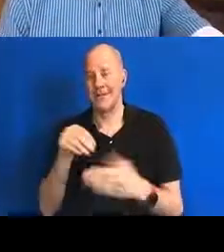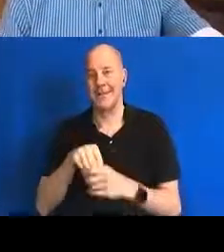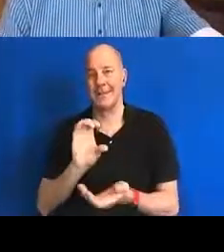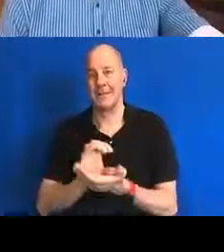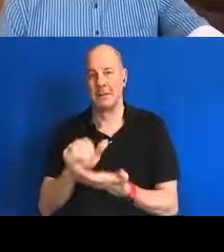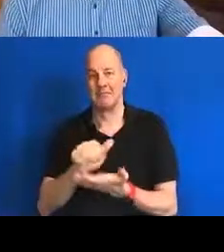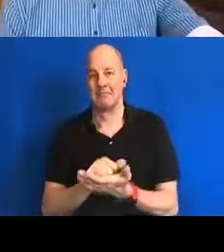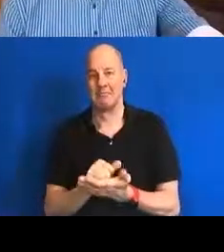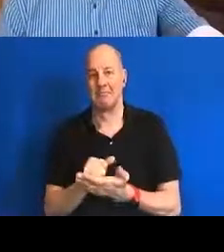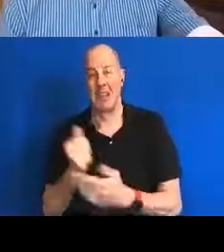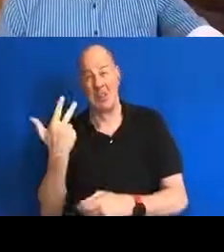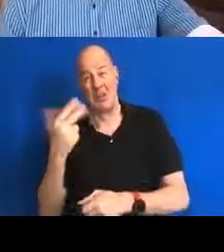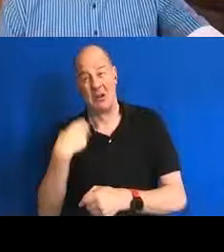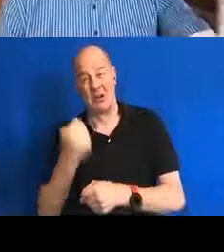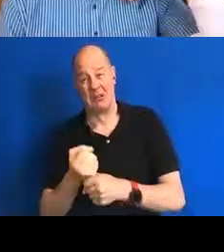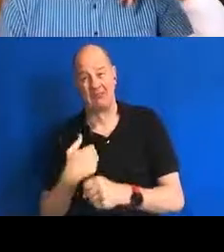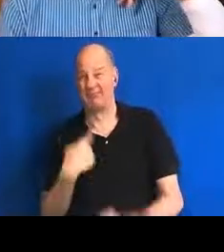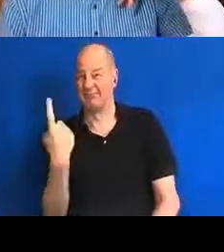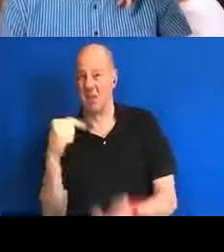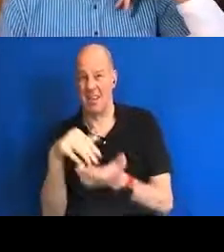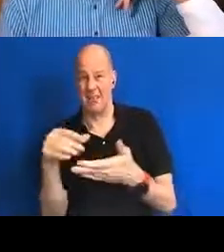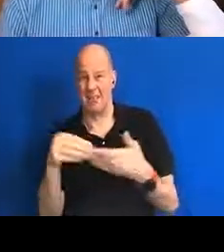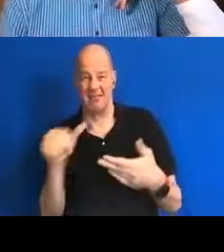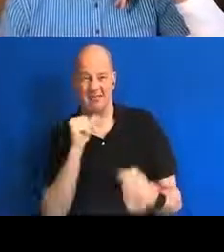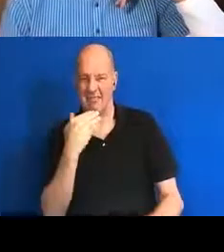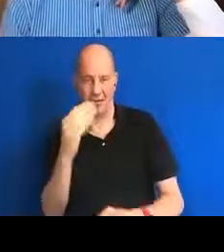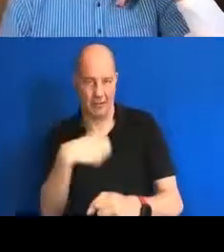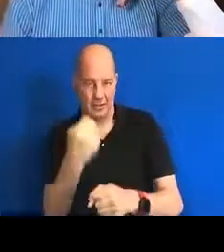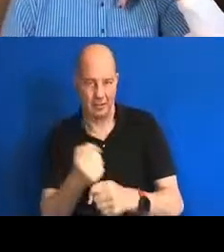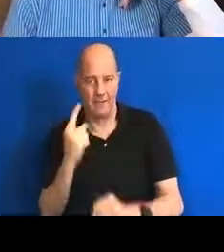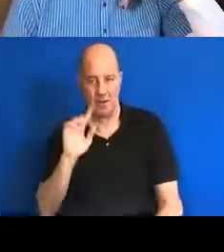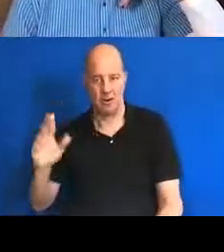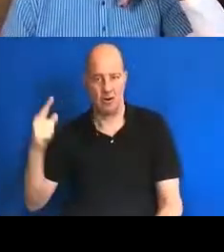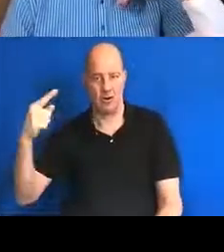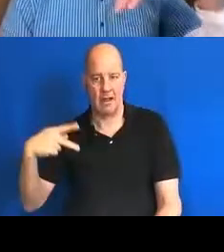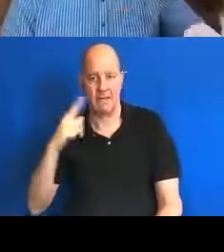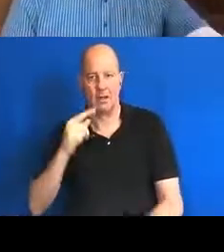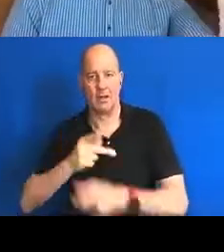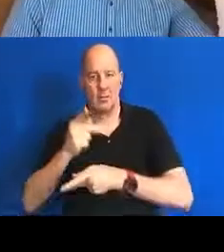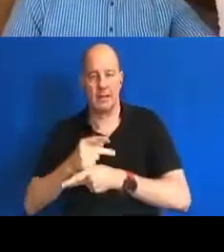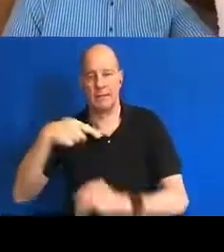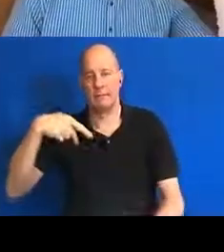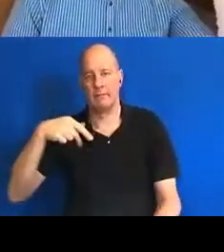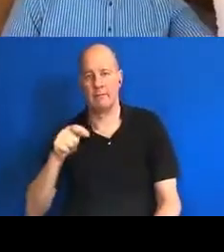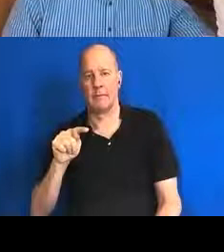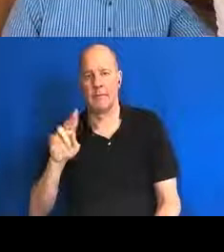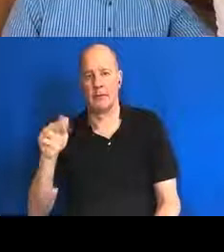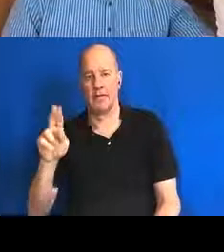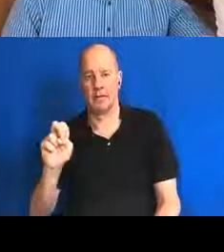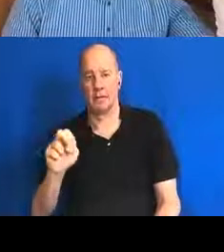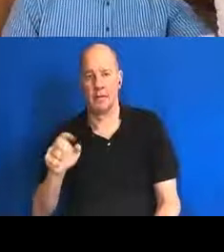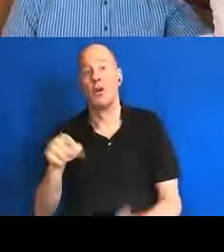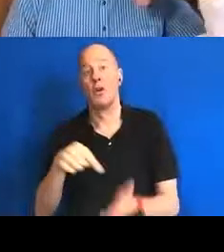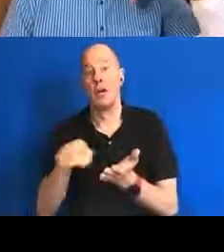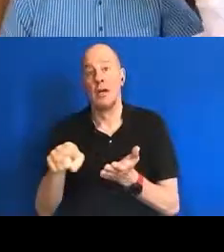of a year. She only had $1,000 as her half of the retained patronage. And so she gets paid out that